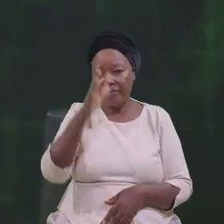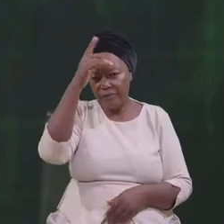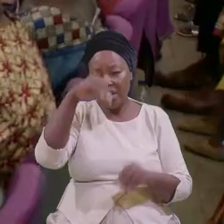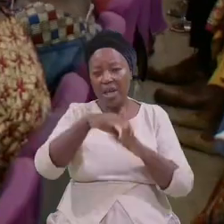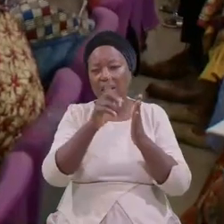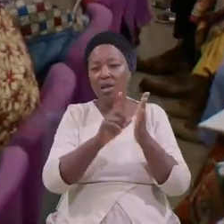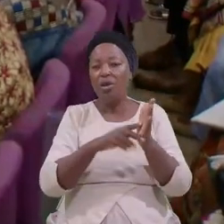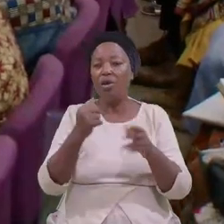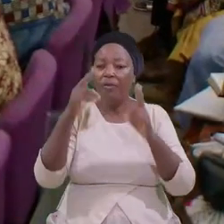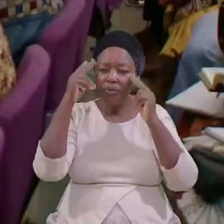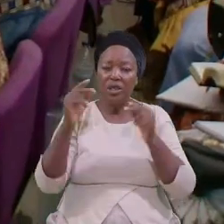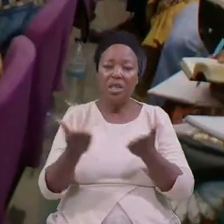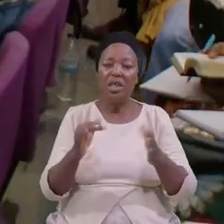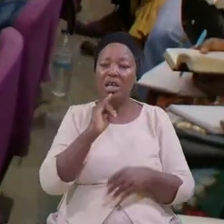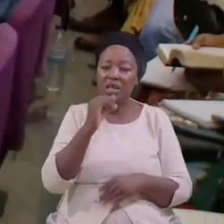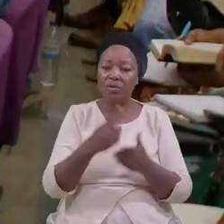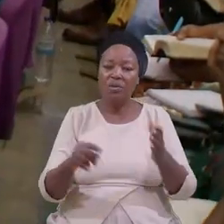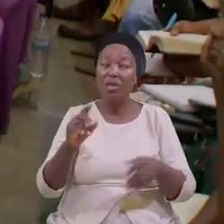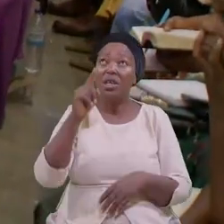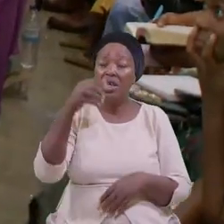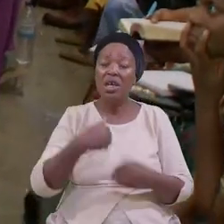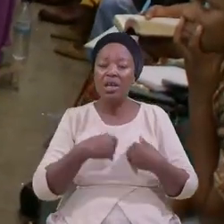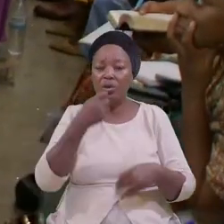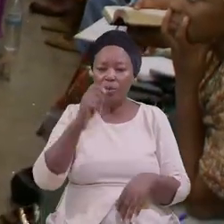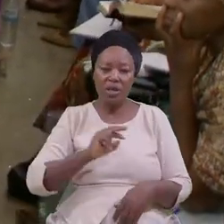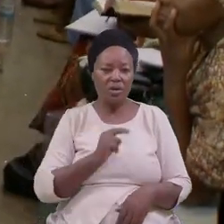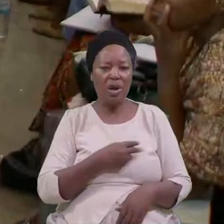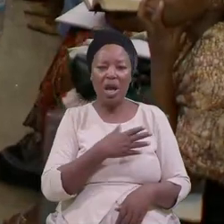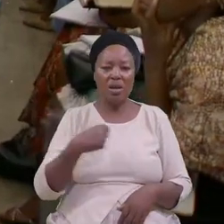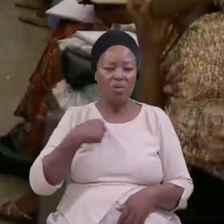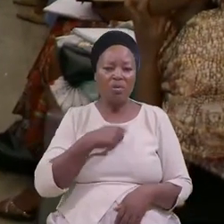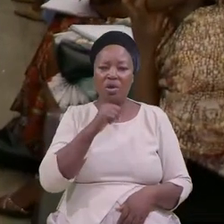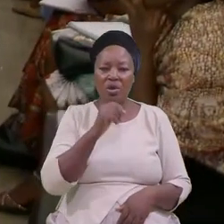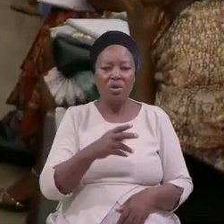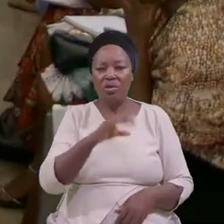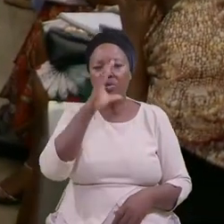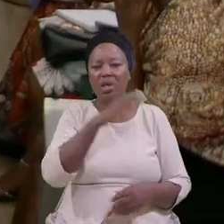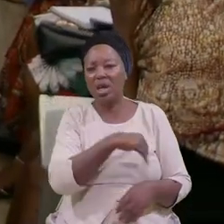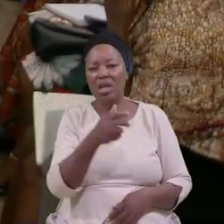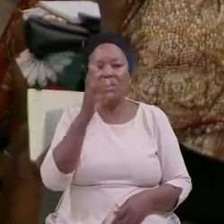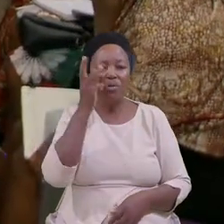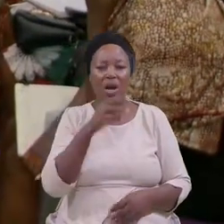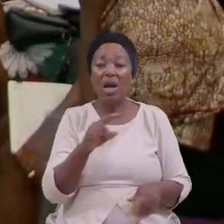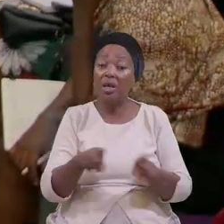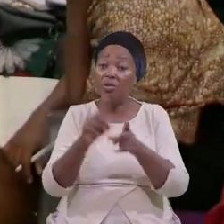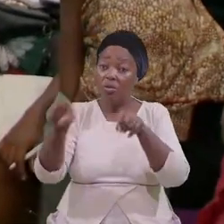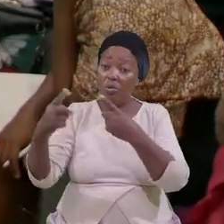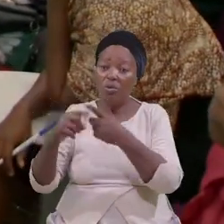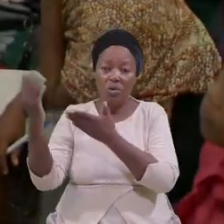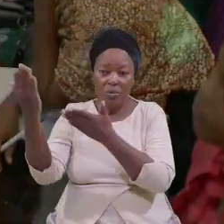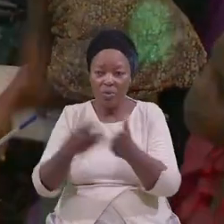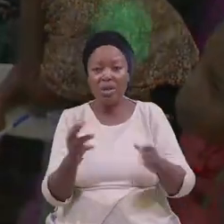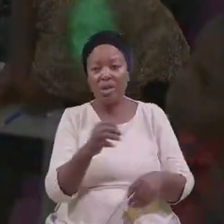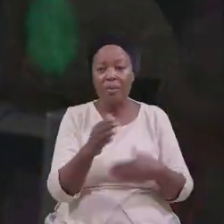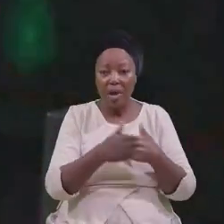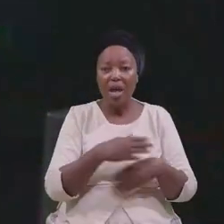here is what he has commanded us, and we will not drink any wine as you go to bring them back. Those who said no before, and